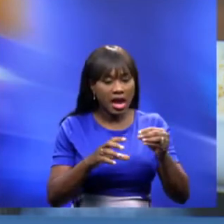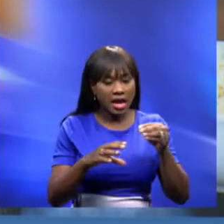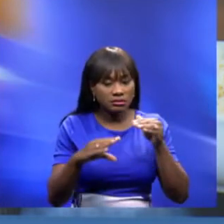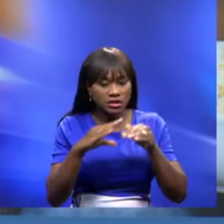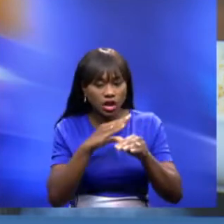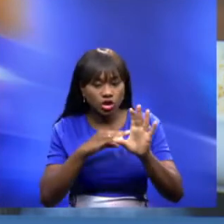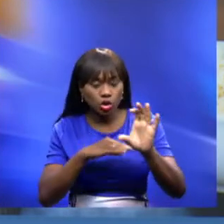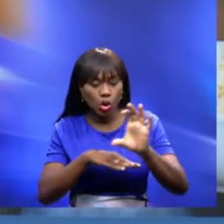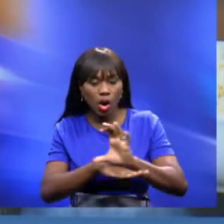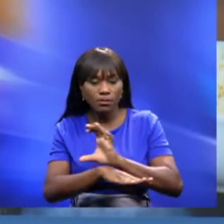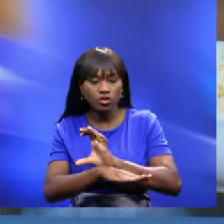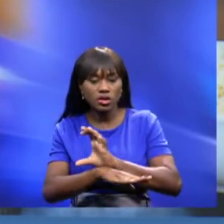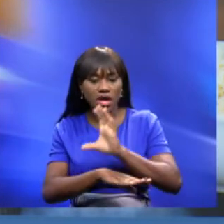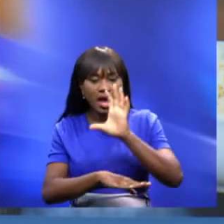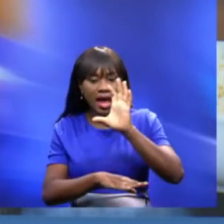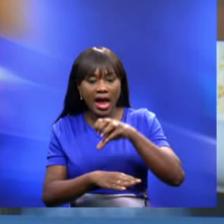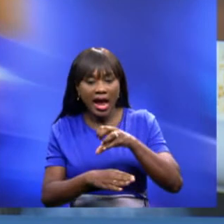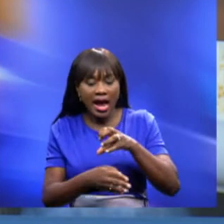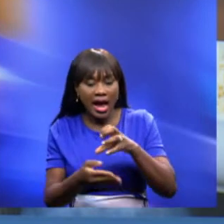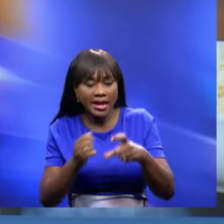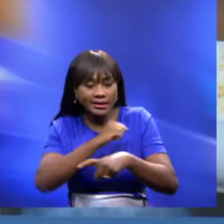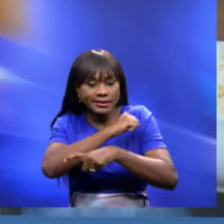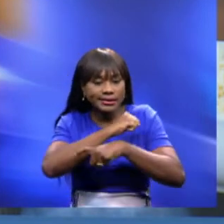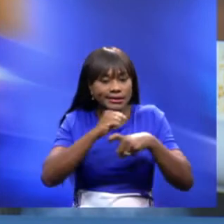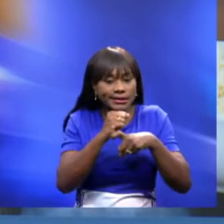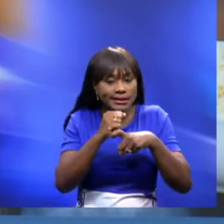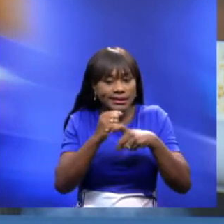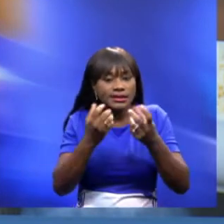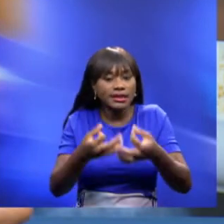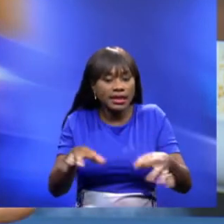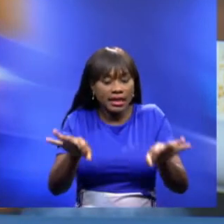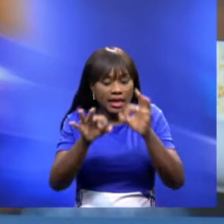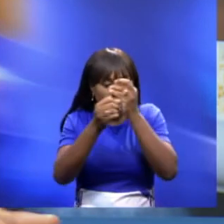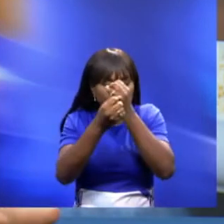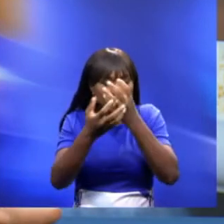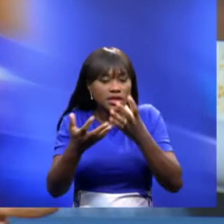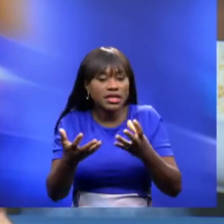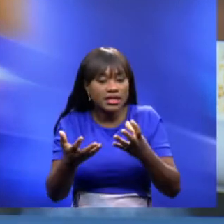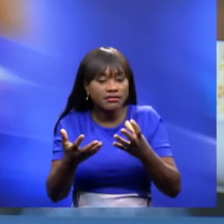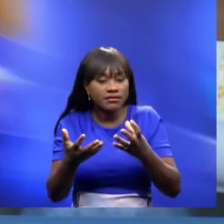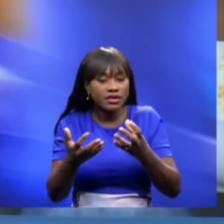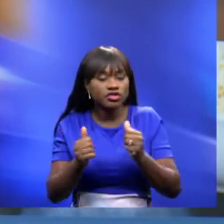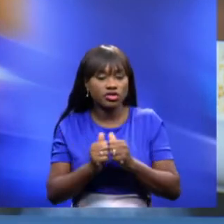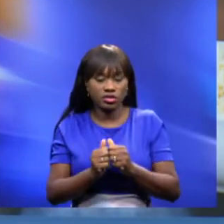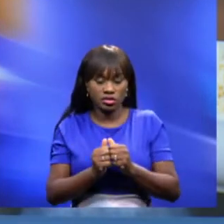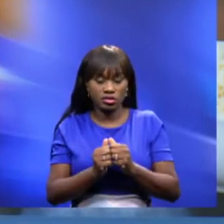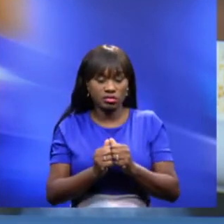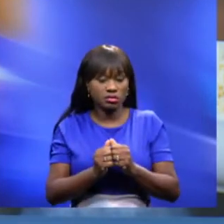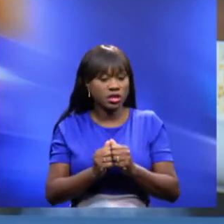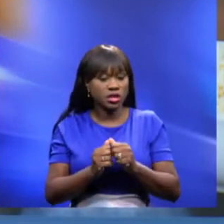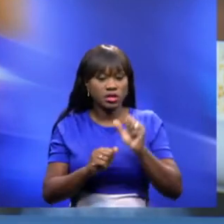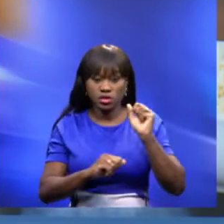everything, and they're able to retrieve the data, essentially you give them your password, right?